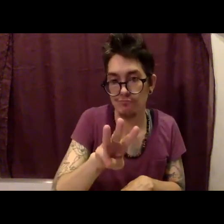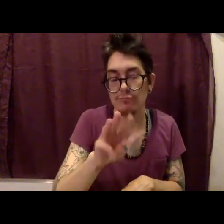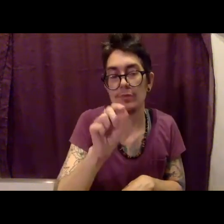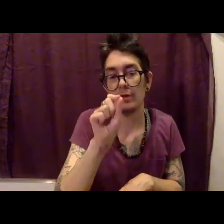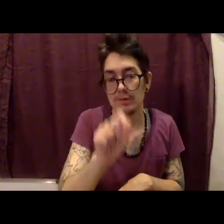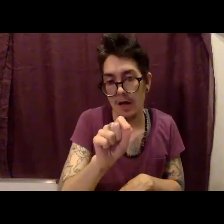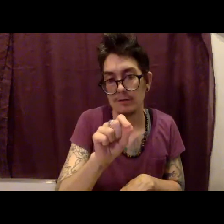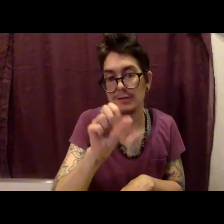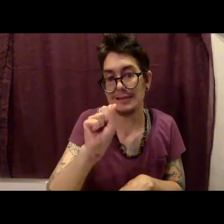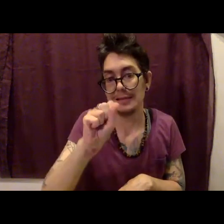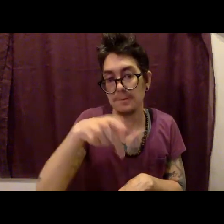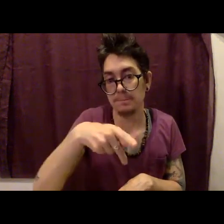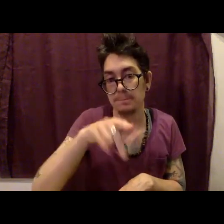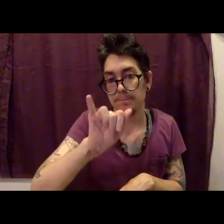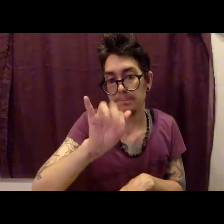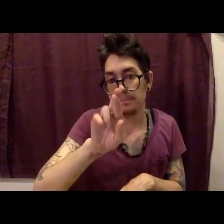my website is